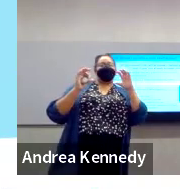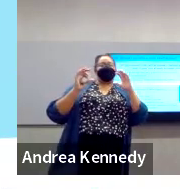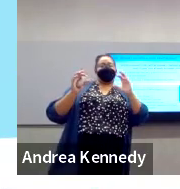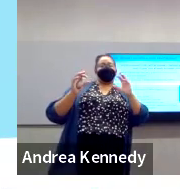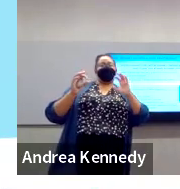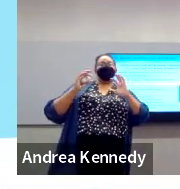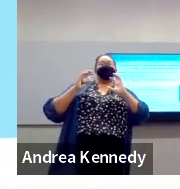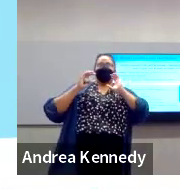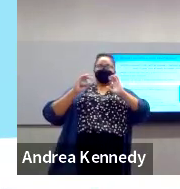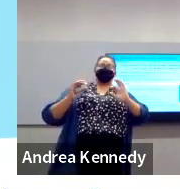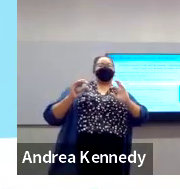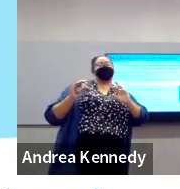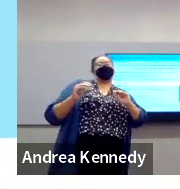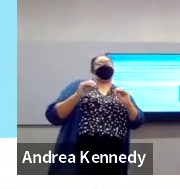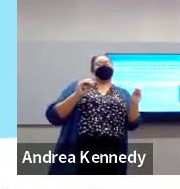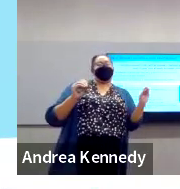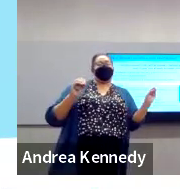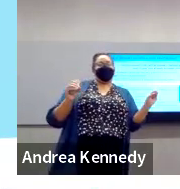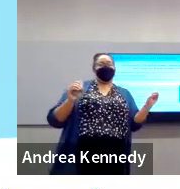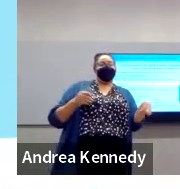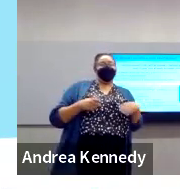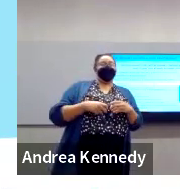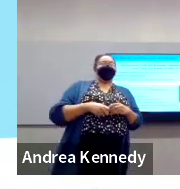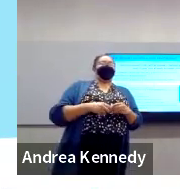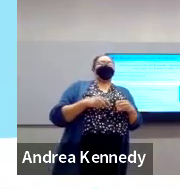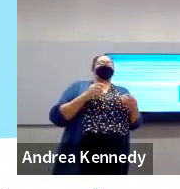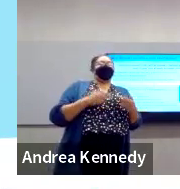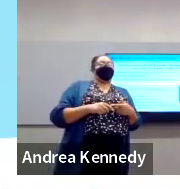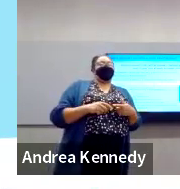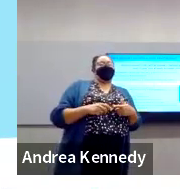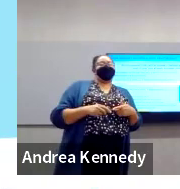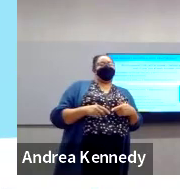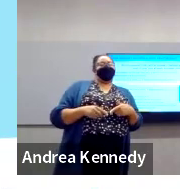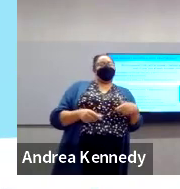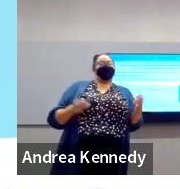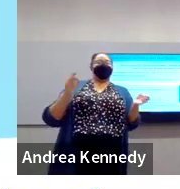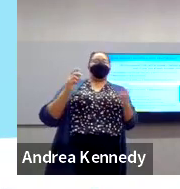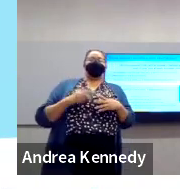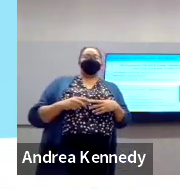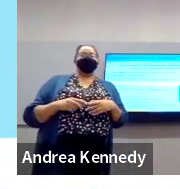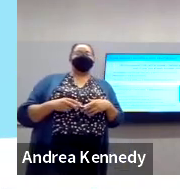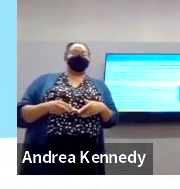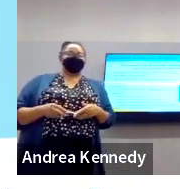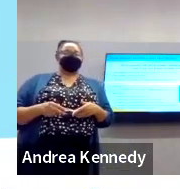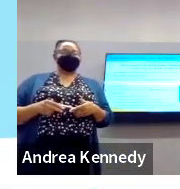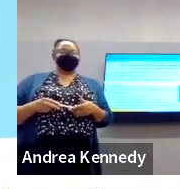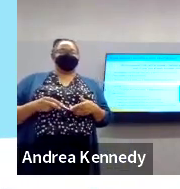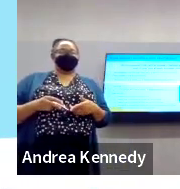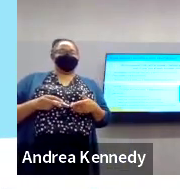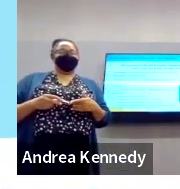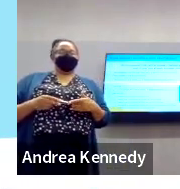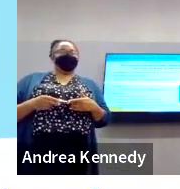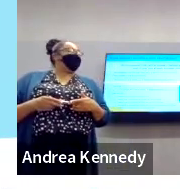wanna double check that information in that letter. So review it carefully, verify the information